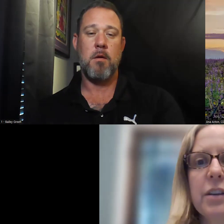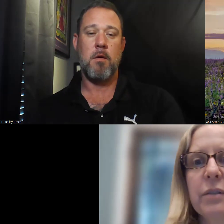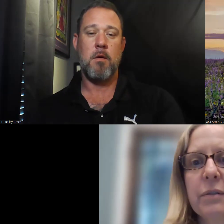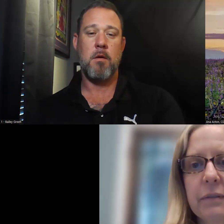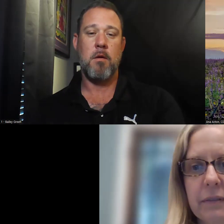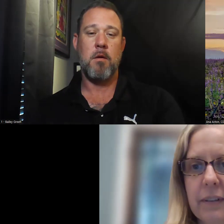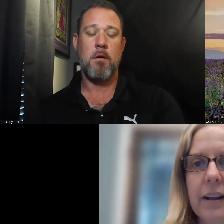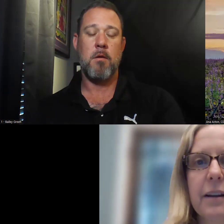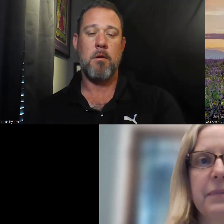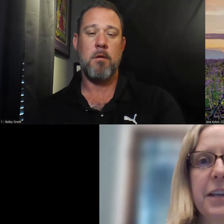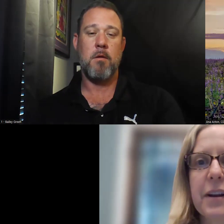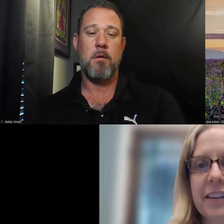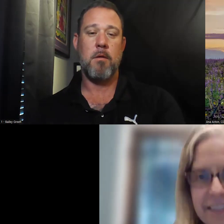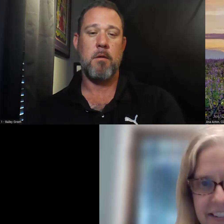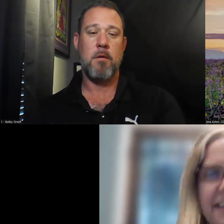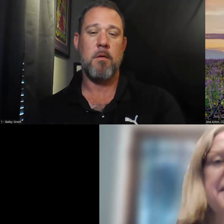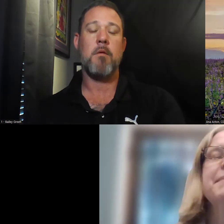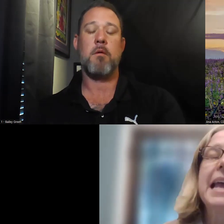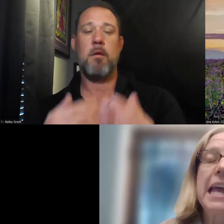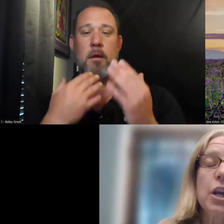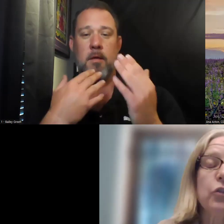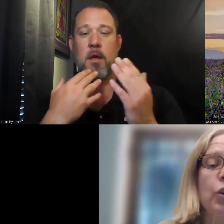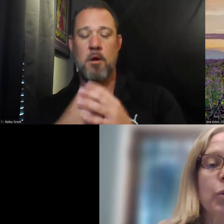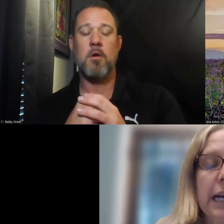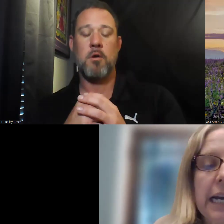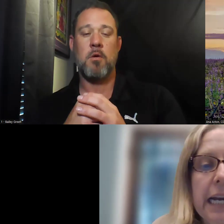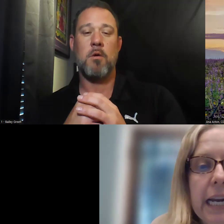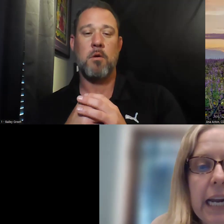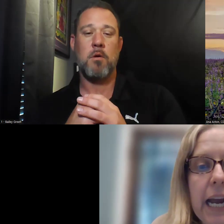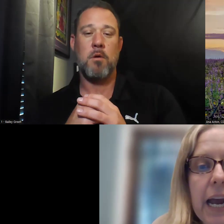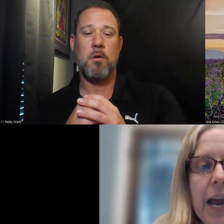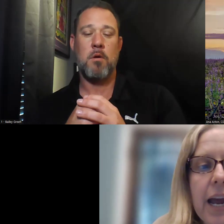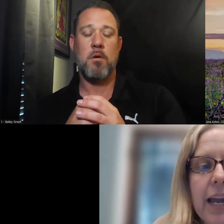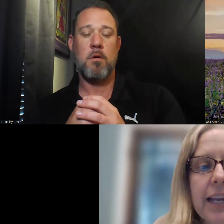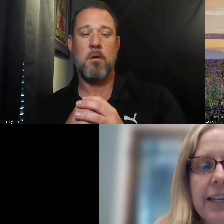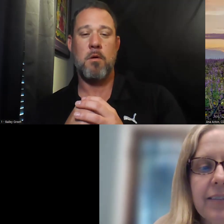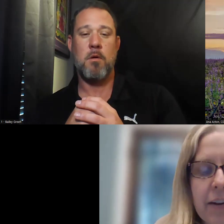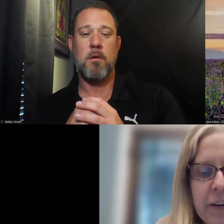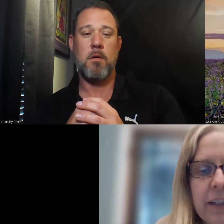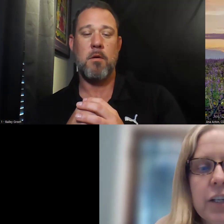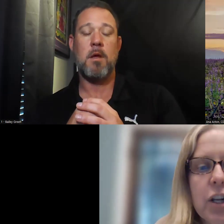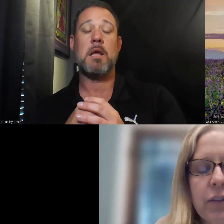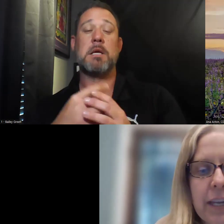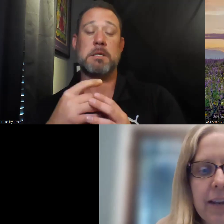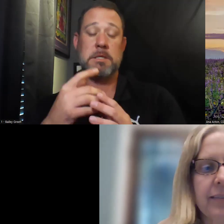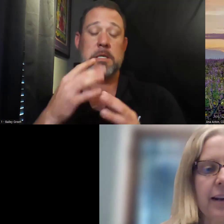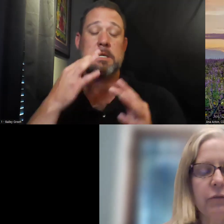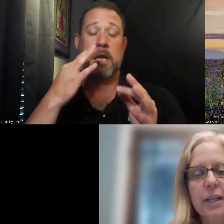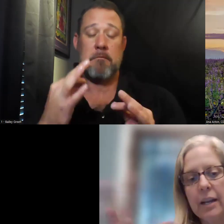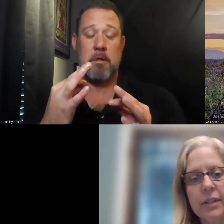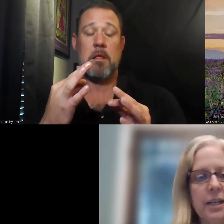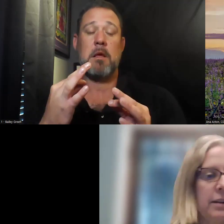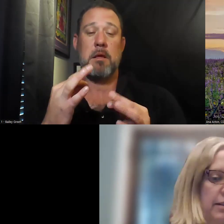Thank you. Thank you, Anna. So it's definitely the case that